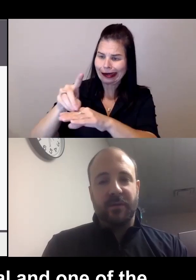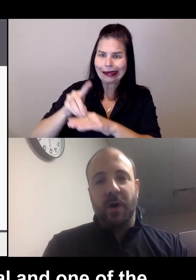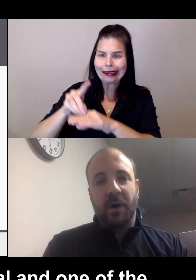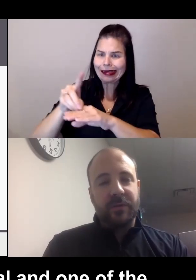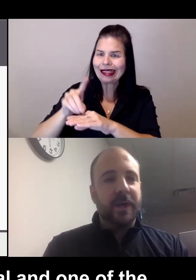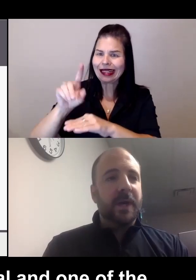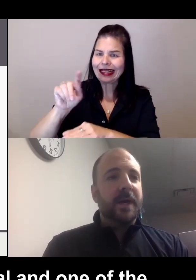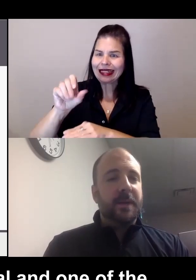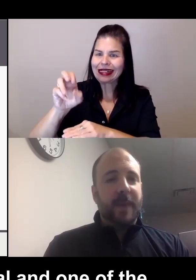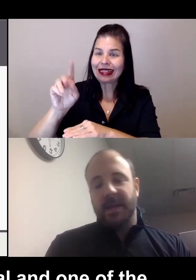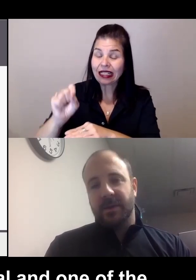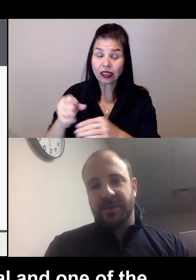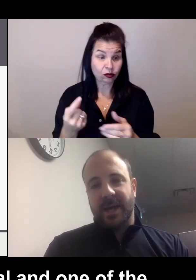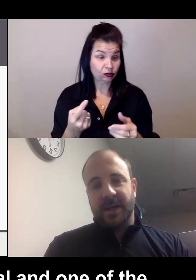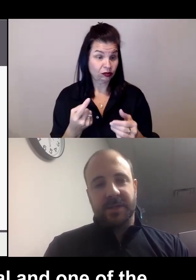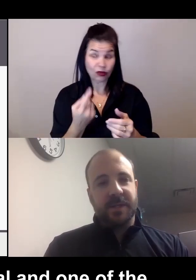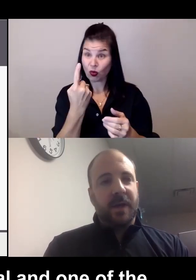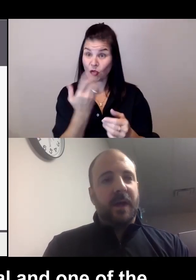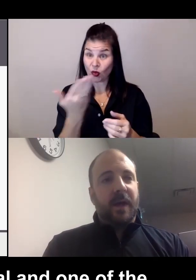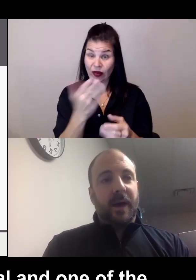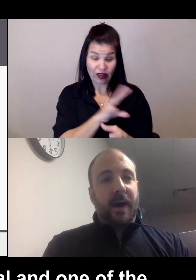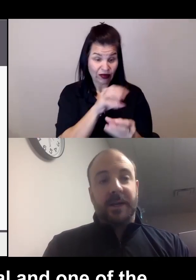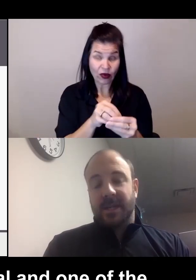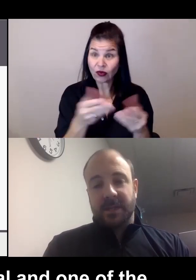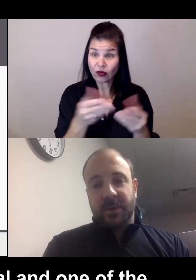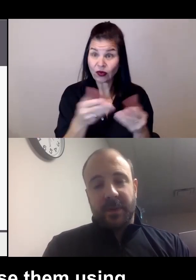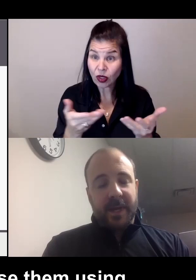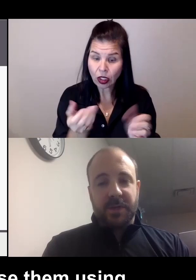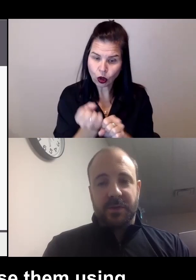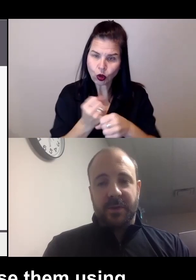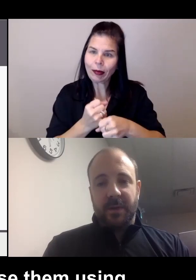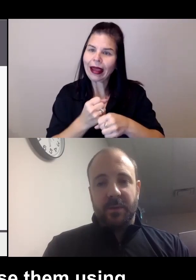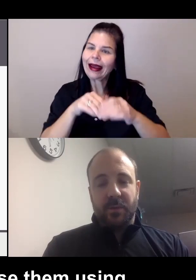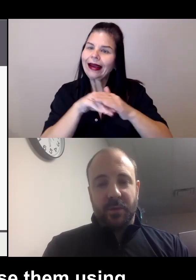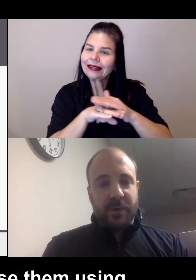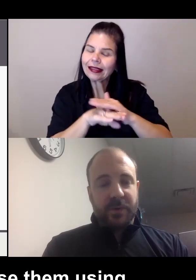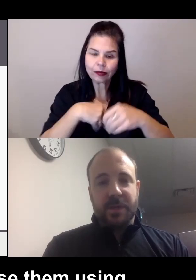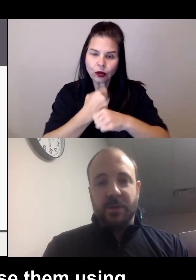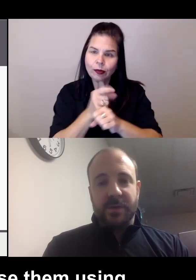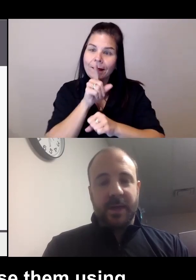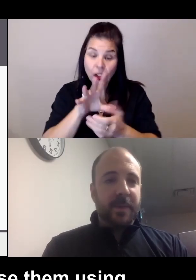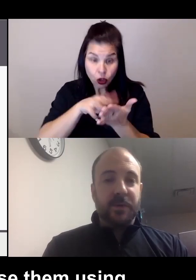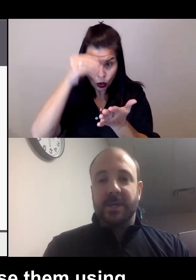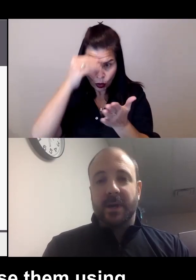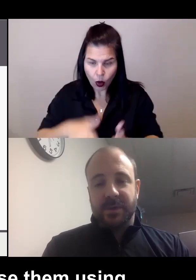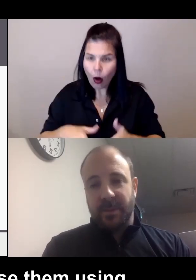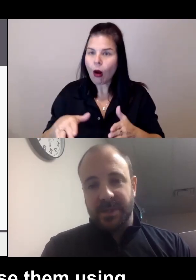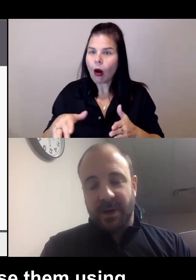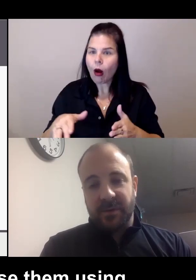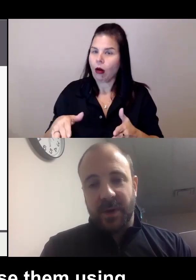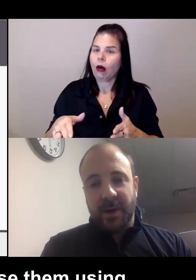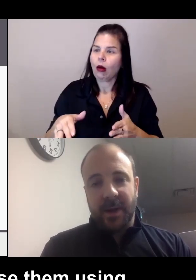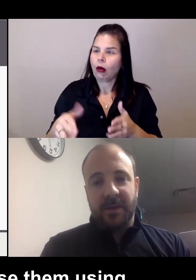things involved in making those tasks accessible and making sure that learners can use them using